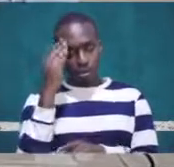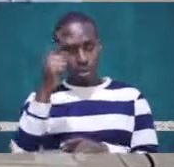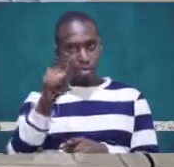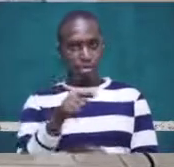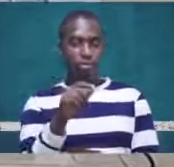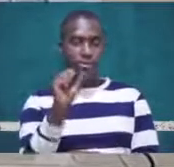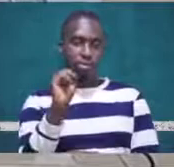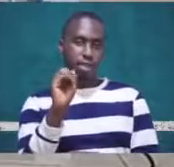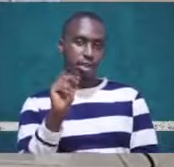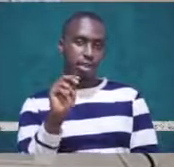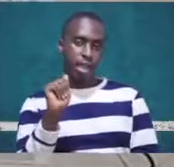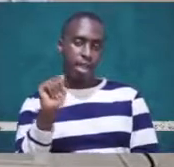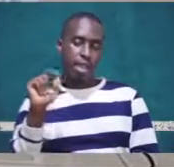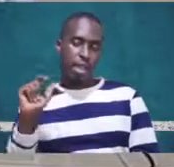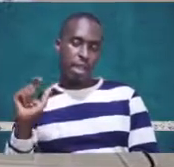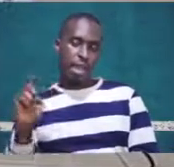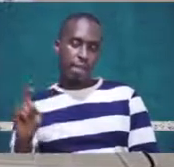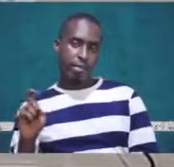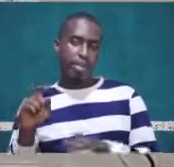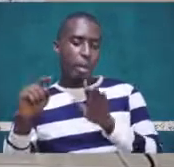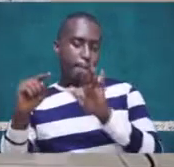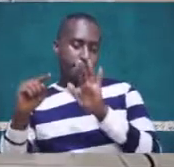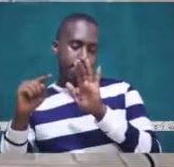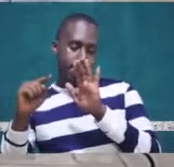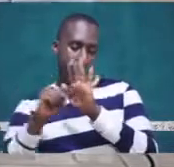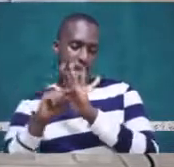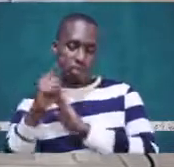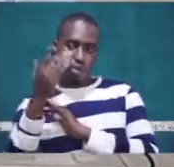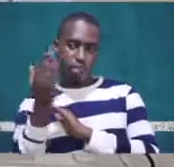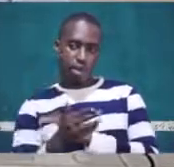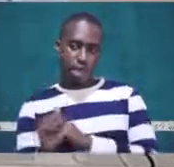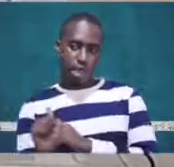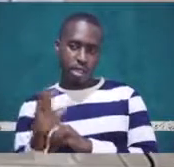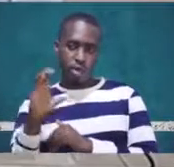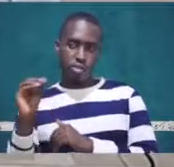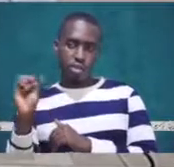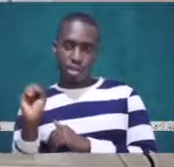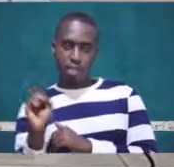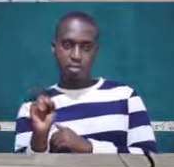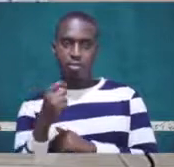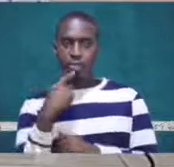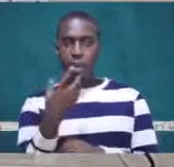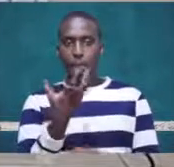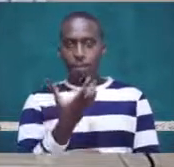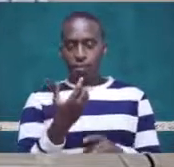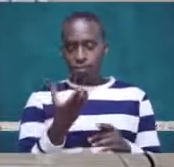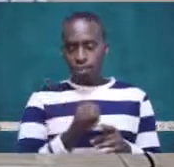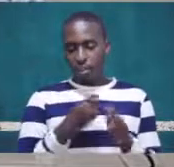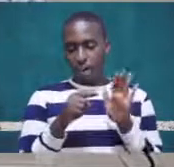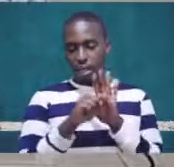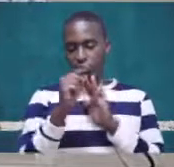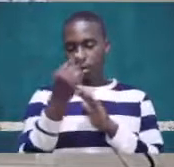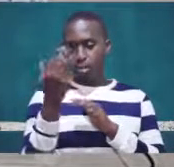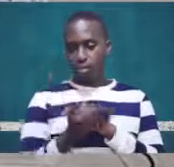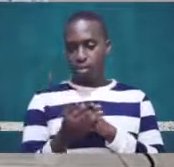integral of sine ax is minus 1 over a cos x. For me, a is equal to 6. I have minus 1